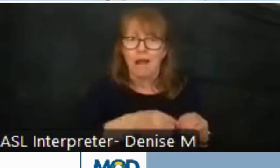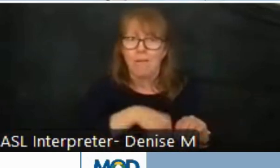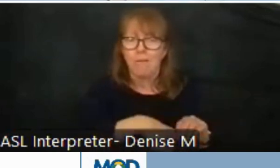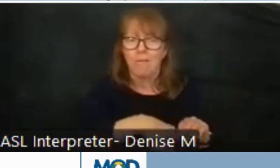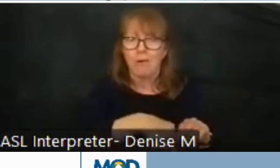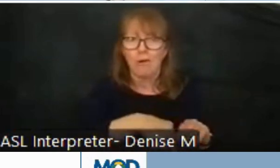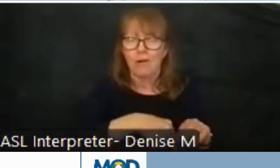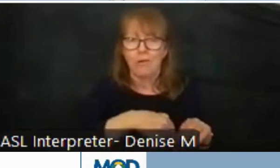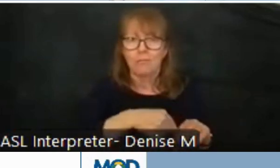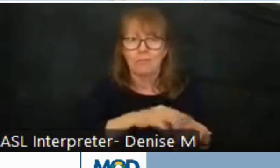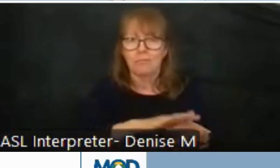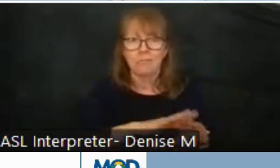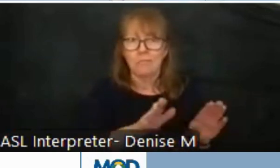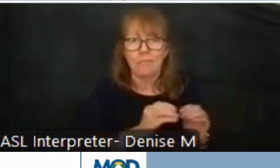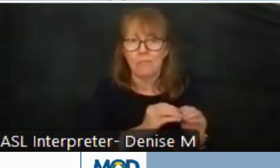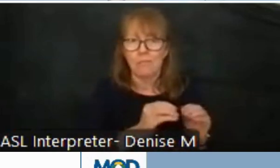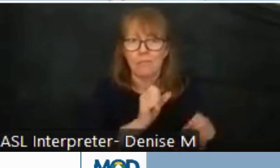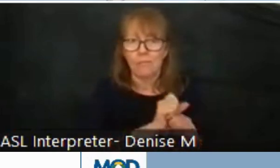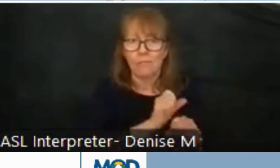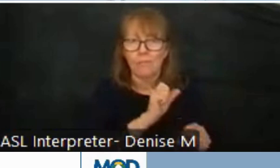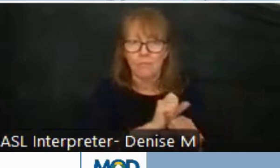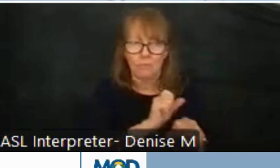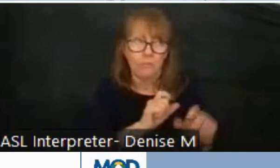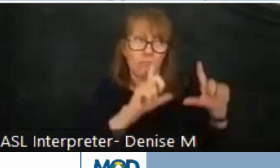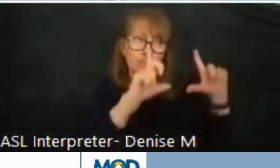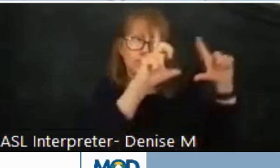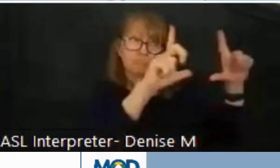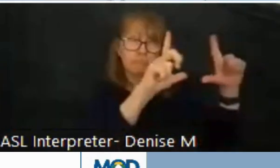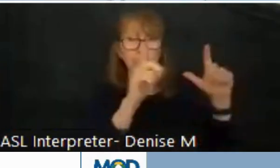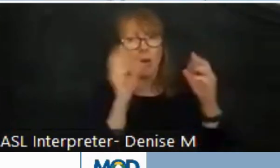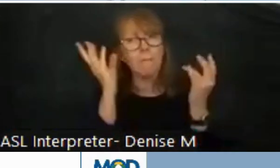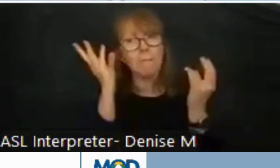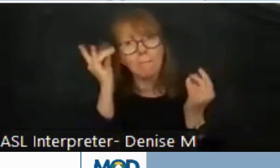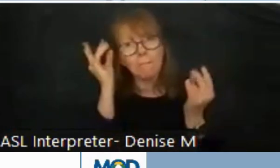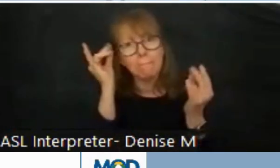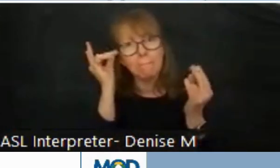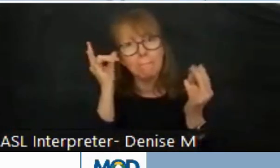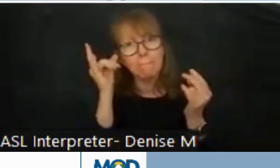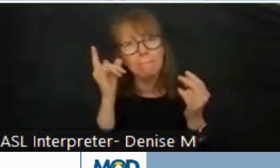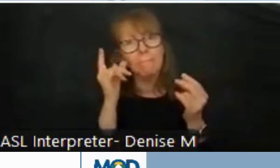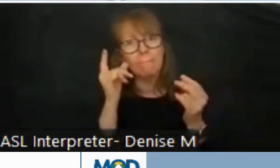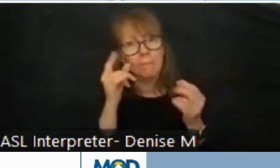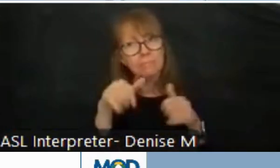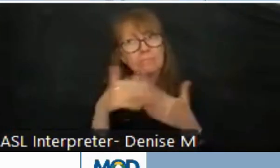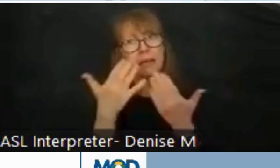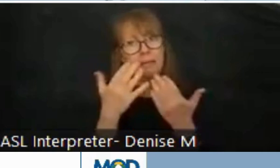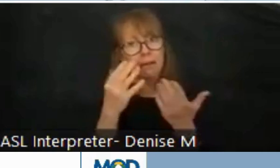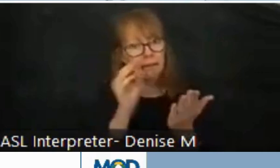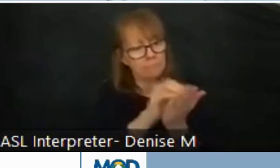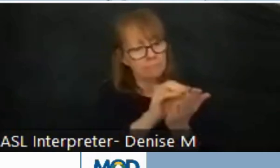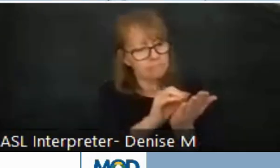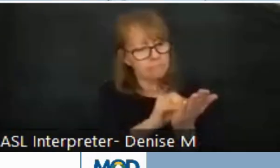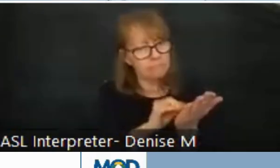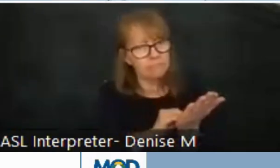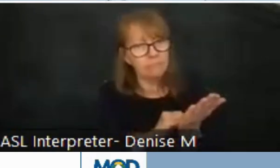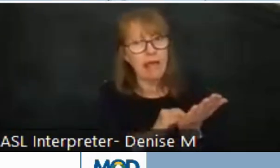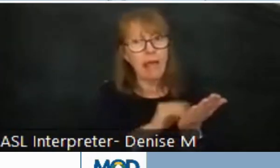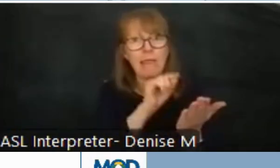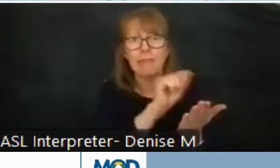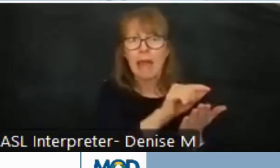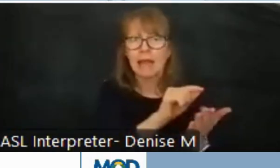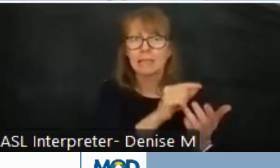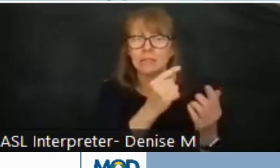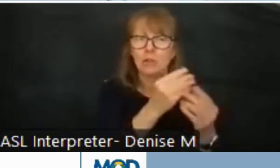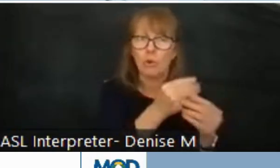using a solution and thinking about what complications may arise, we can evaluate if it's going to be